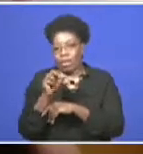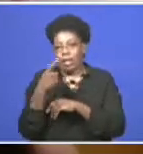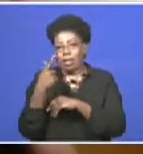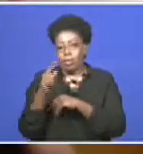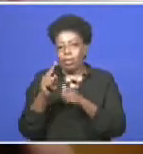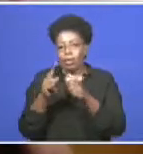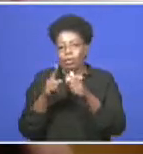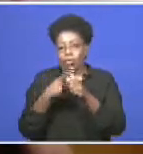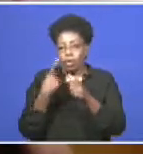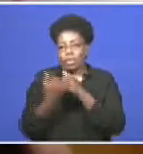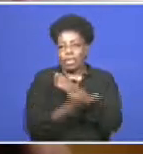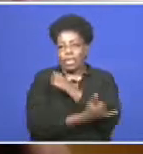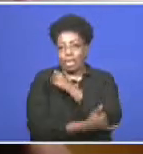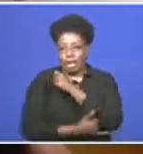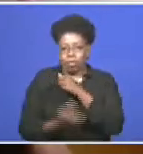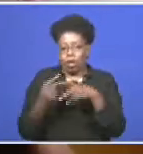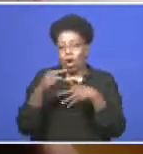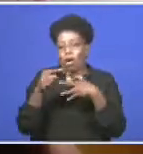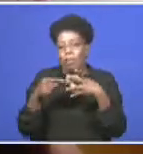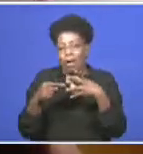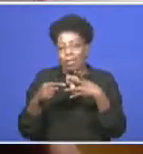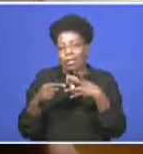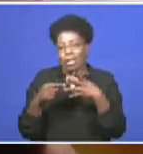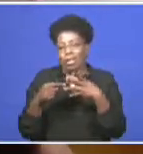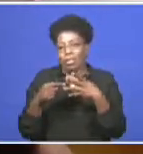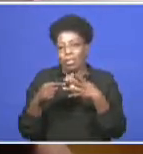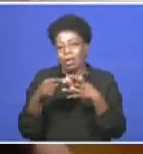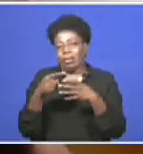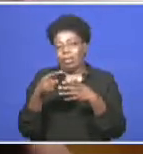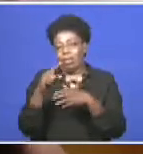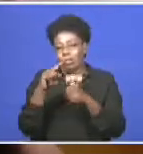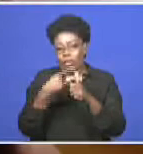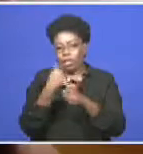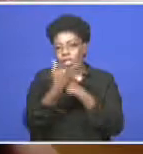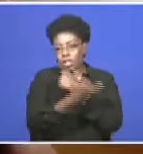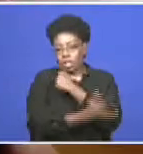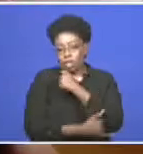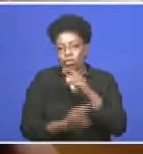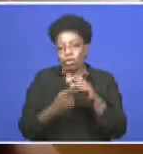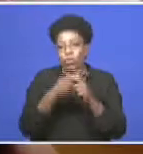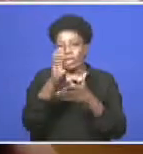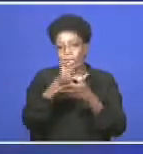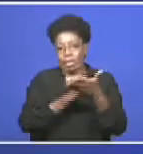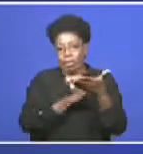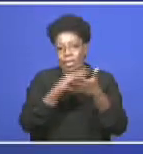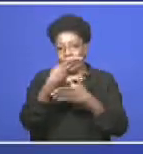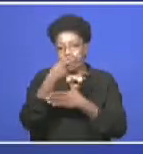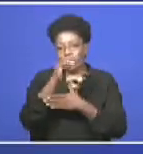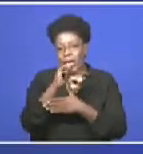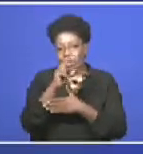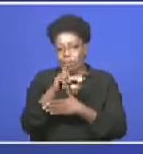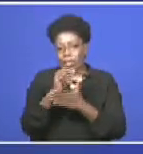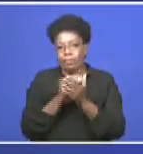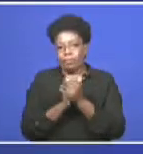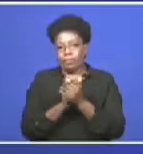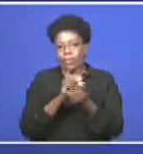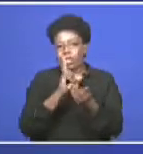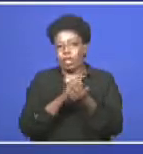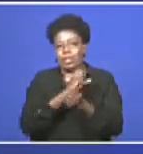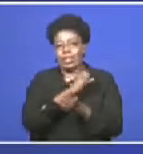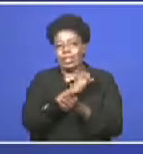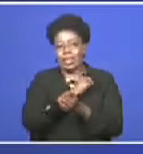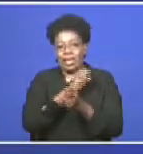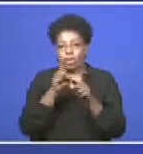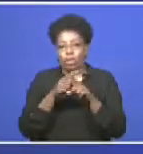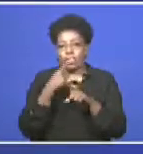country, certainly among the first countries to eliminate HIV as a scourge. Dr. Sands also noted